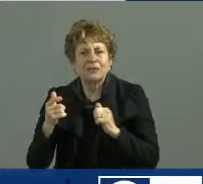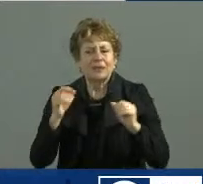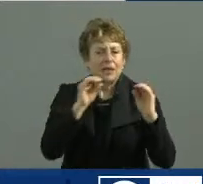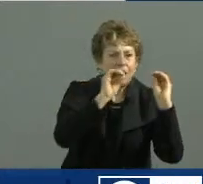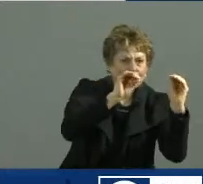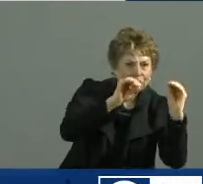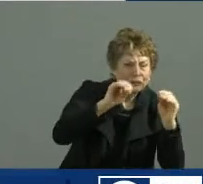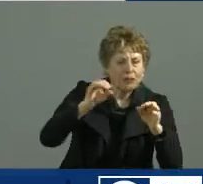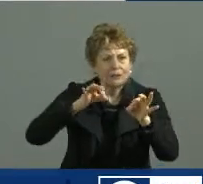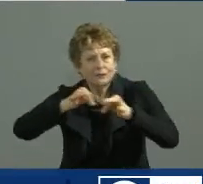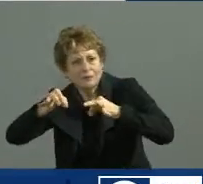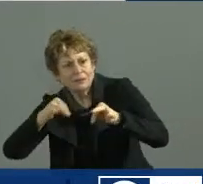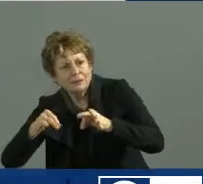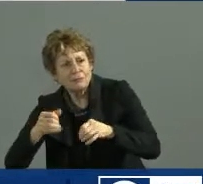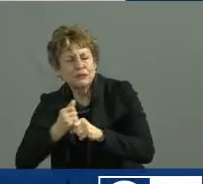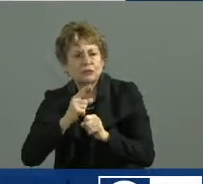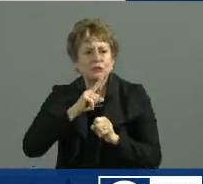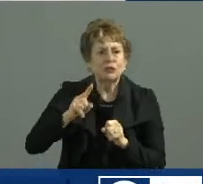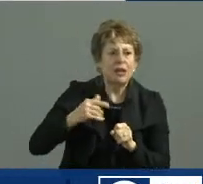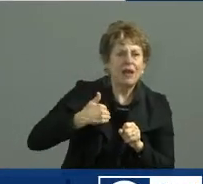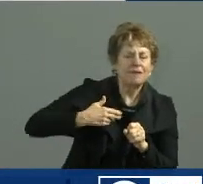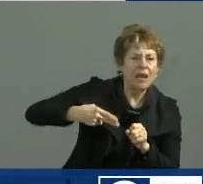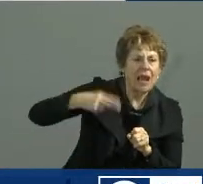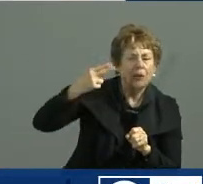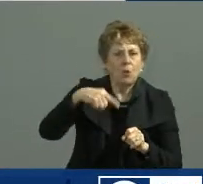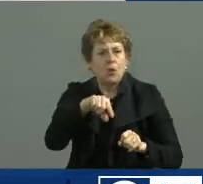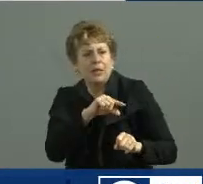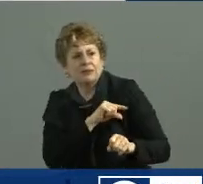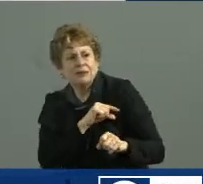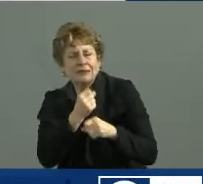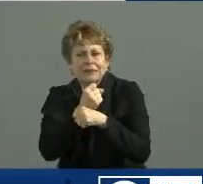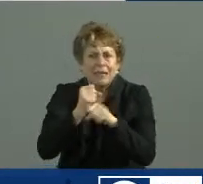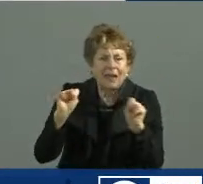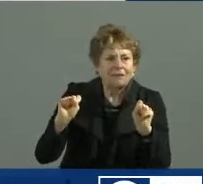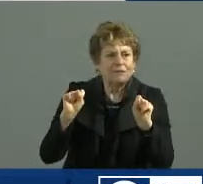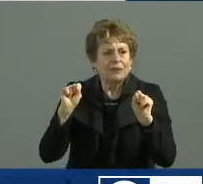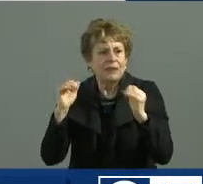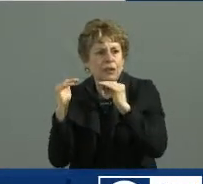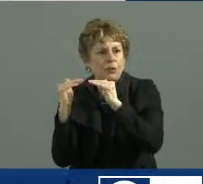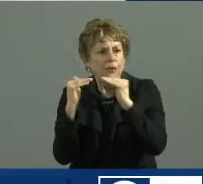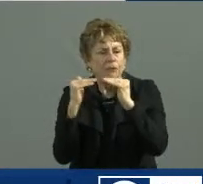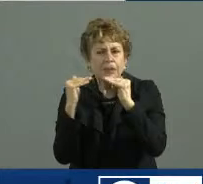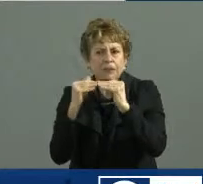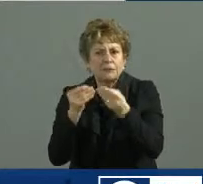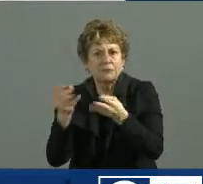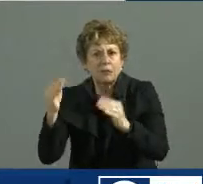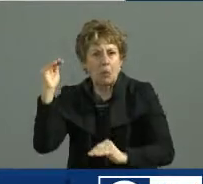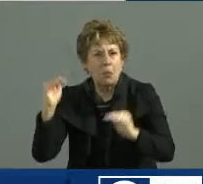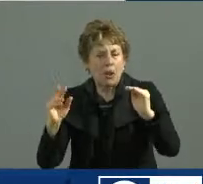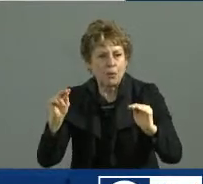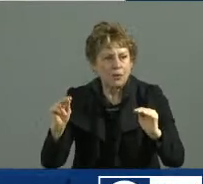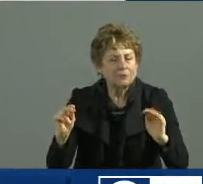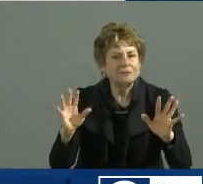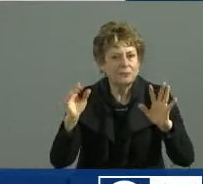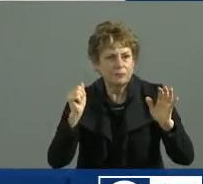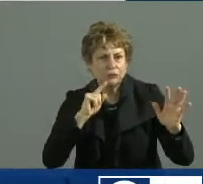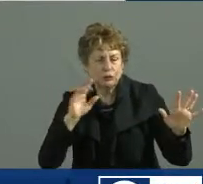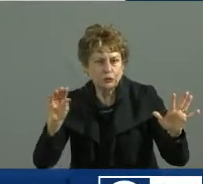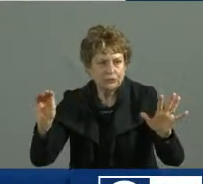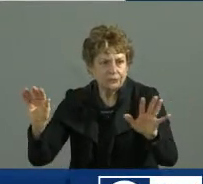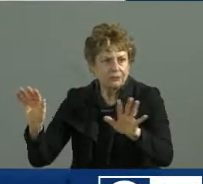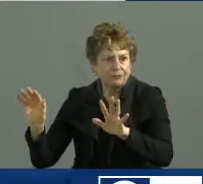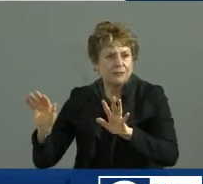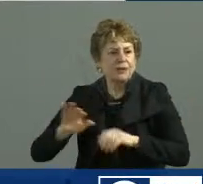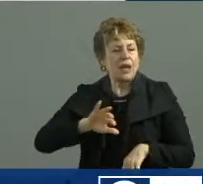ensuring high quality, safe, and equitable vaccine distribution, as well as other projects that the